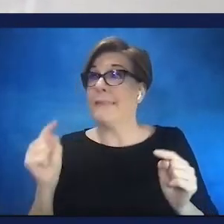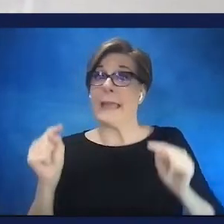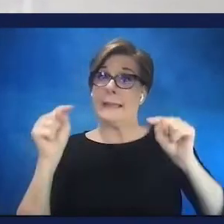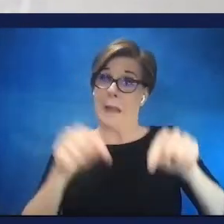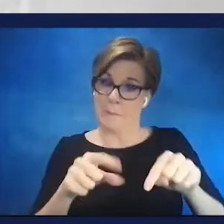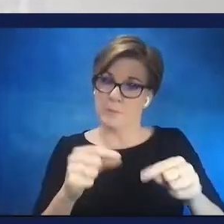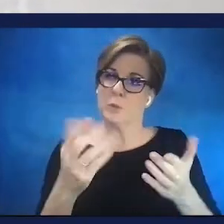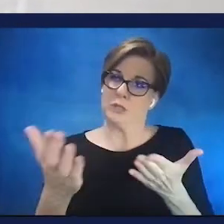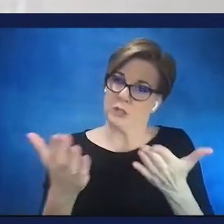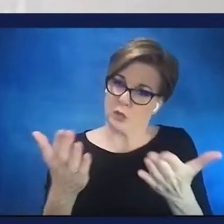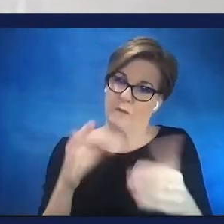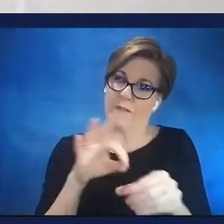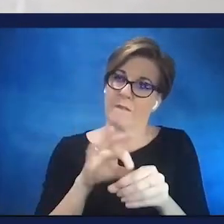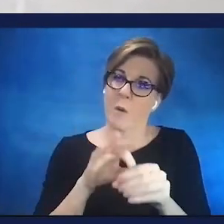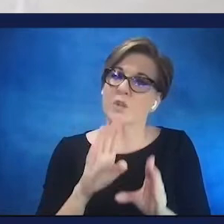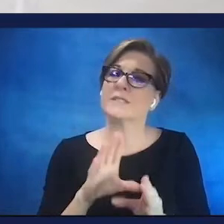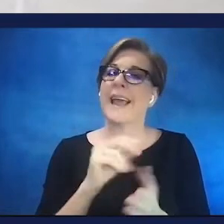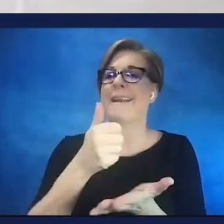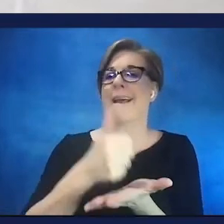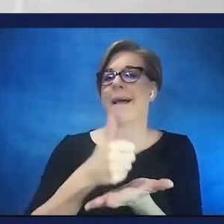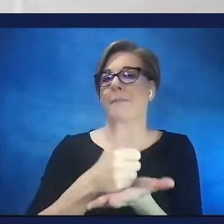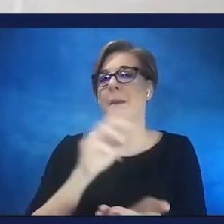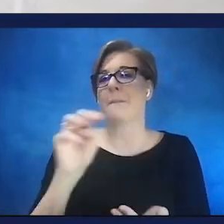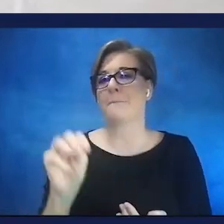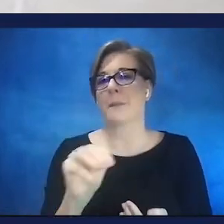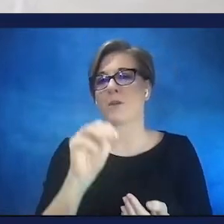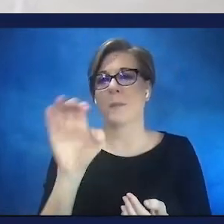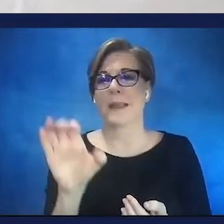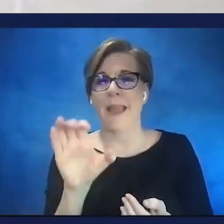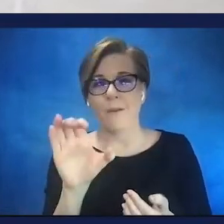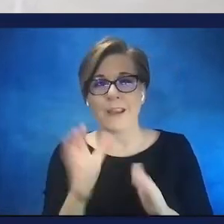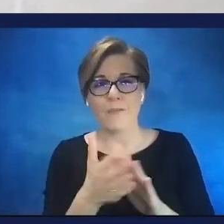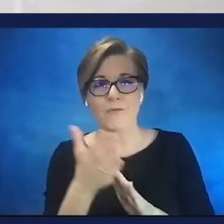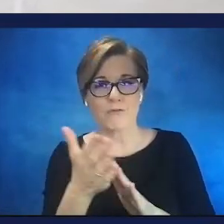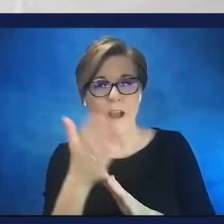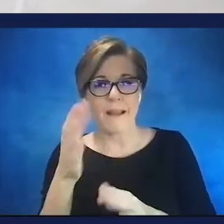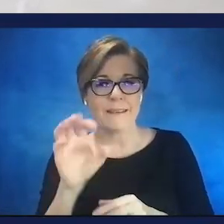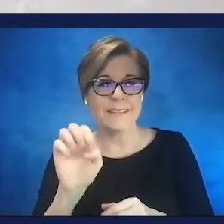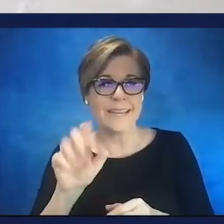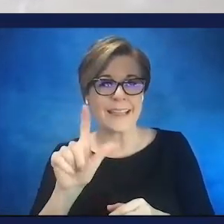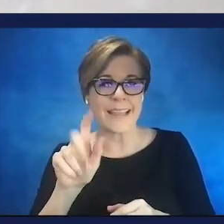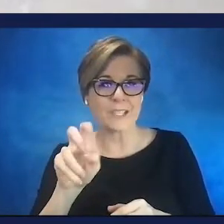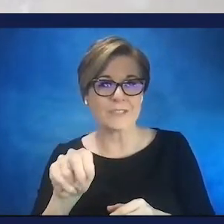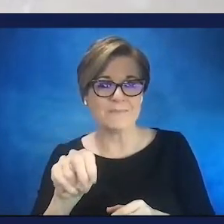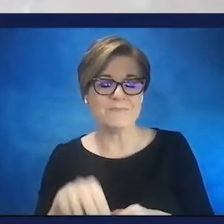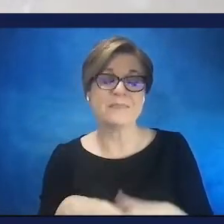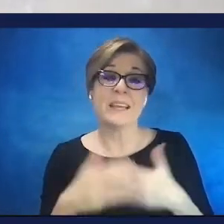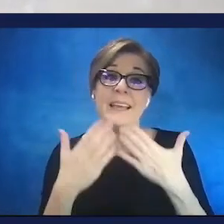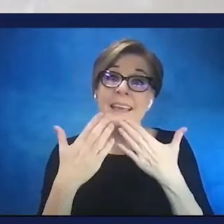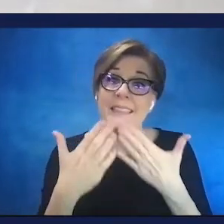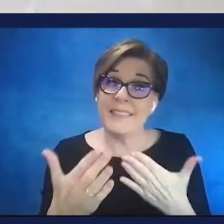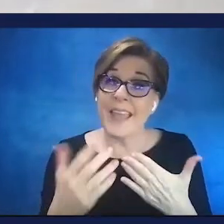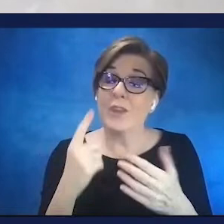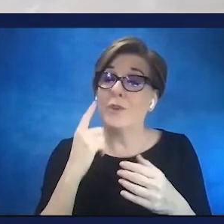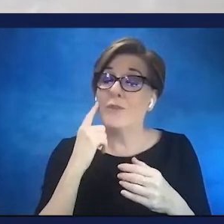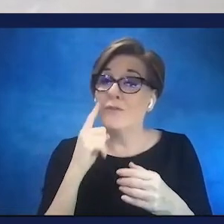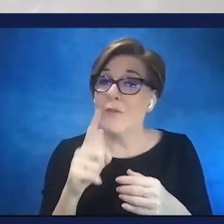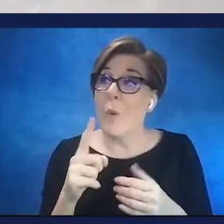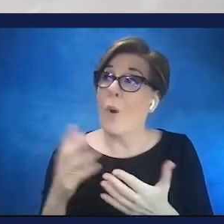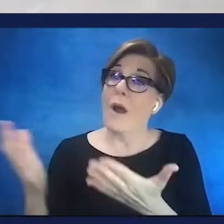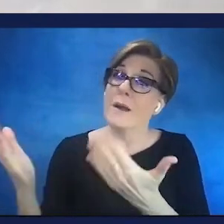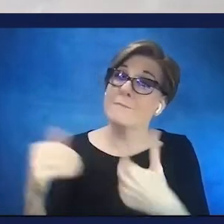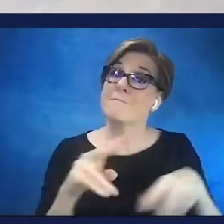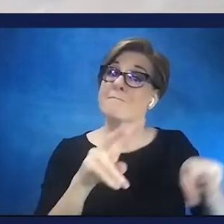to serve voters, but also help Maricopa County administer elections. So I want to thank you for going